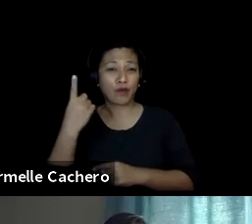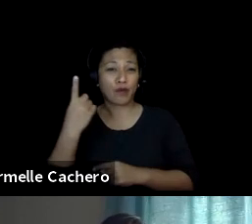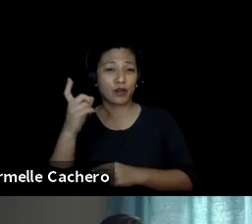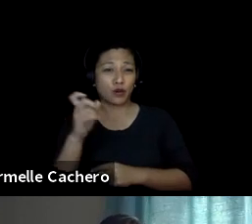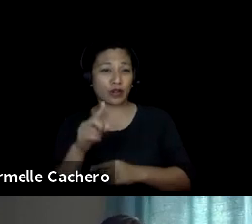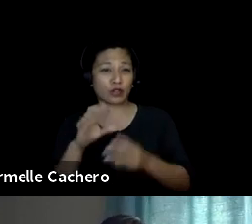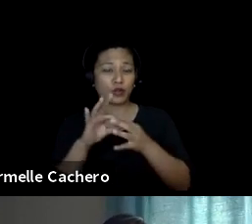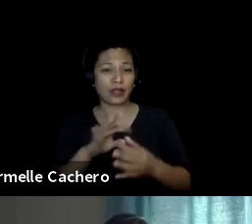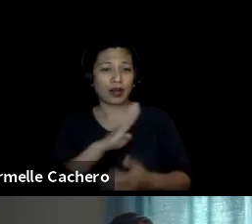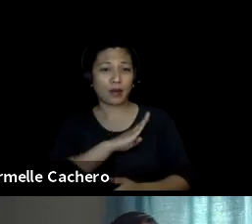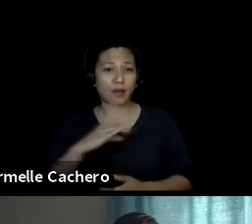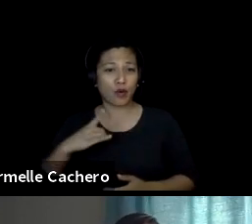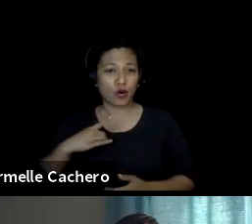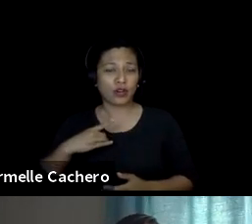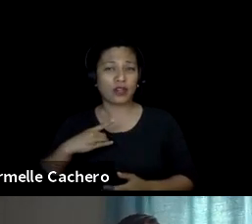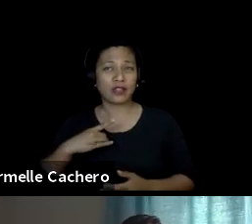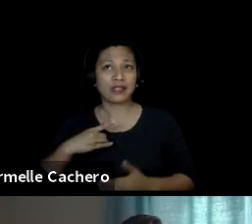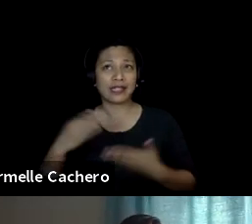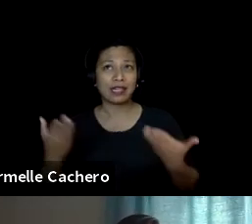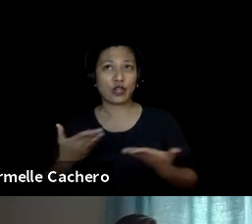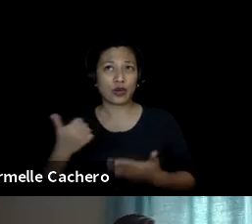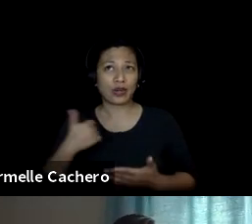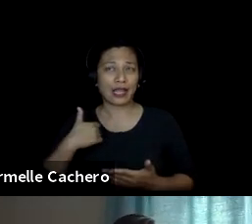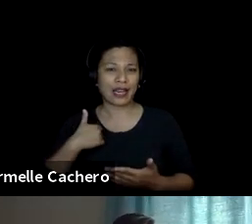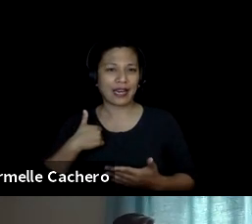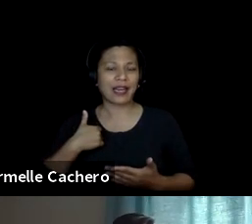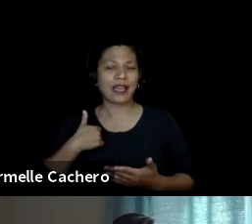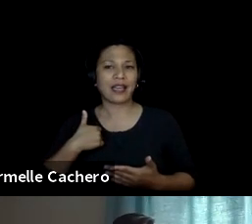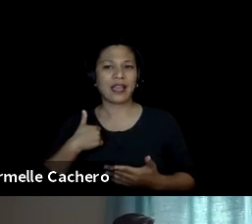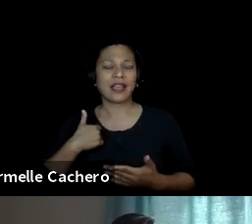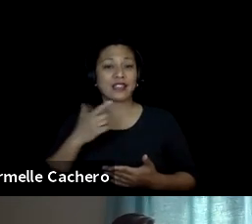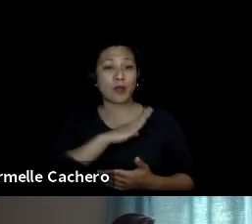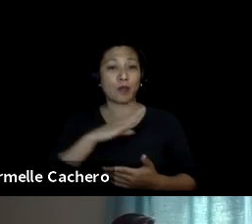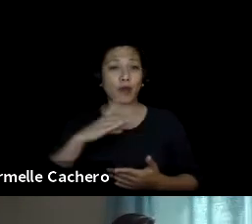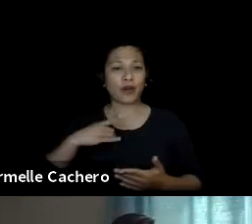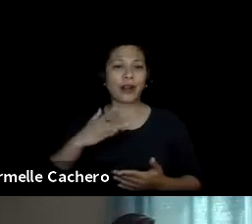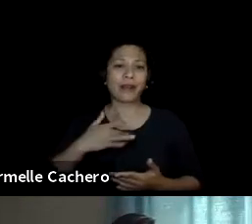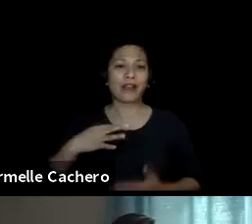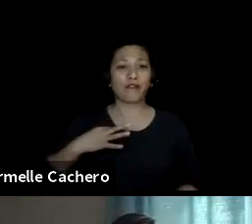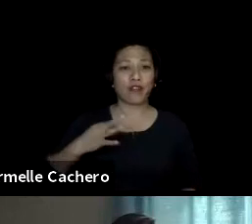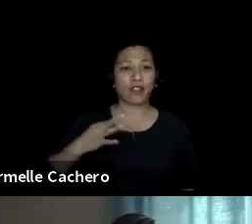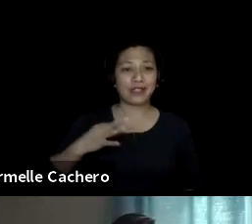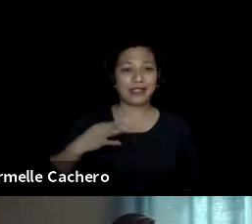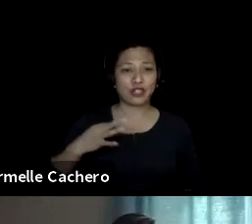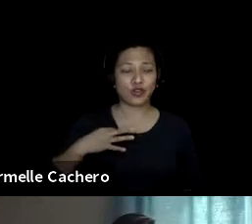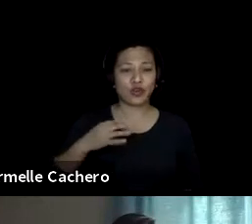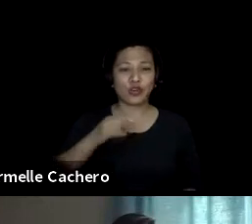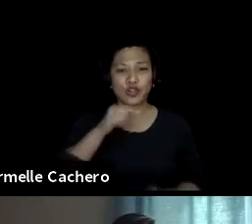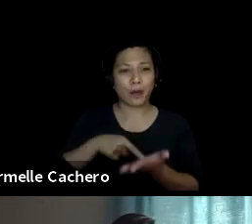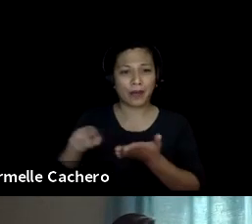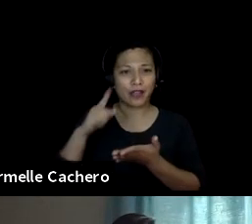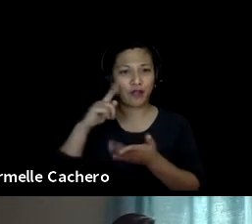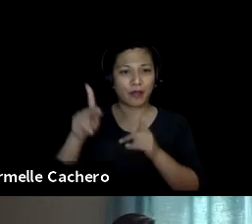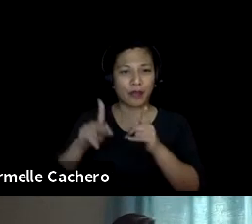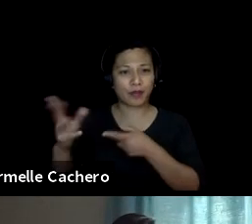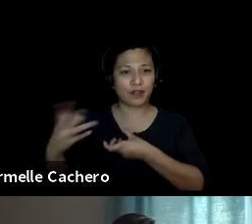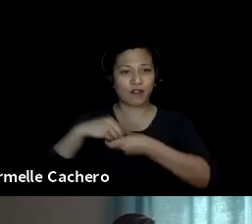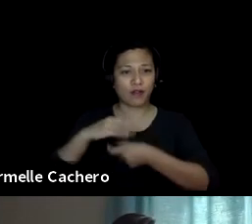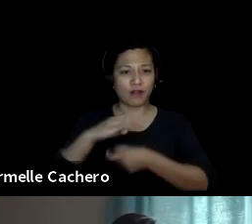boards, and in Canada, you can't be paid to sit on a board. And I have a really hard time,